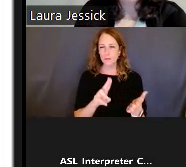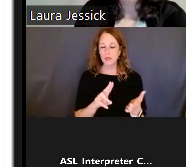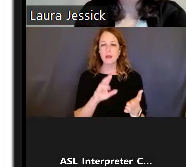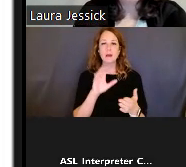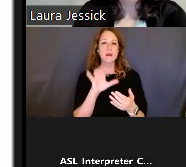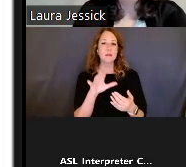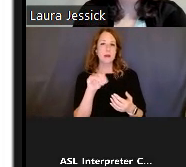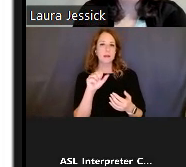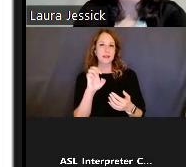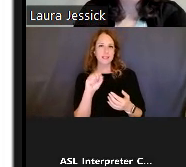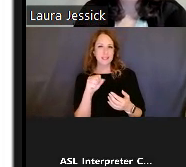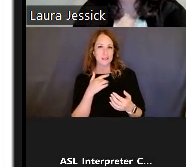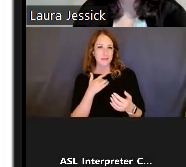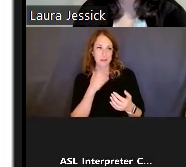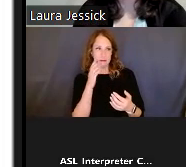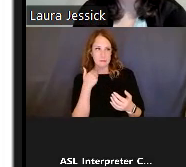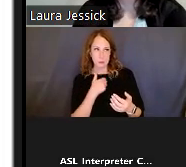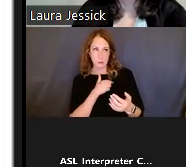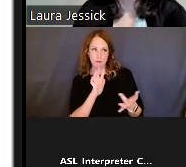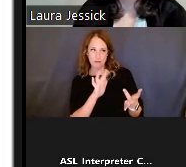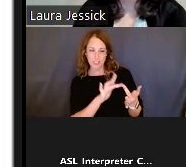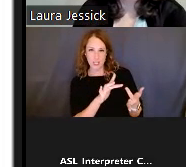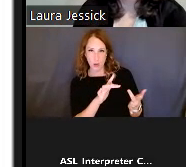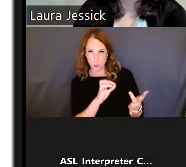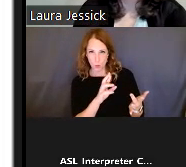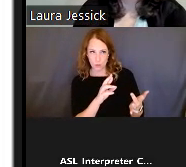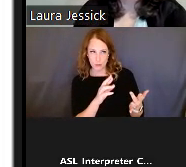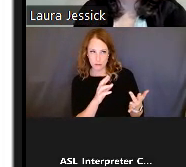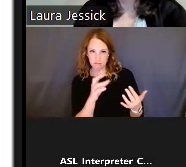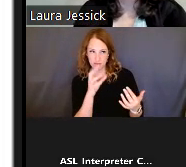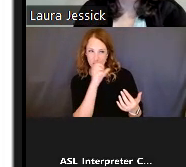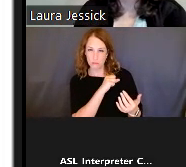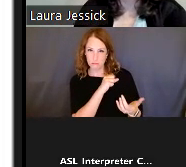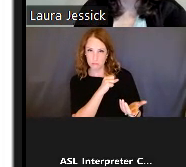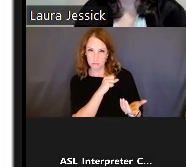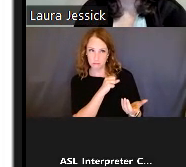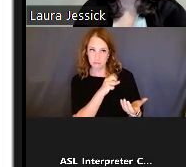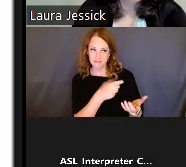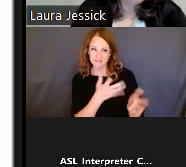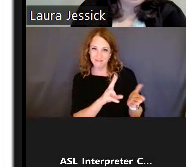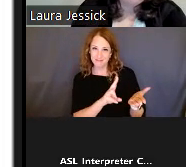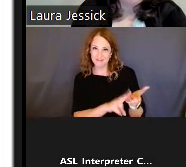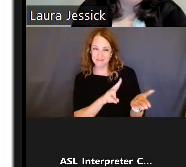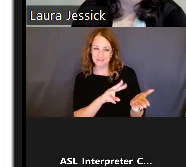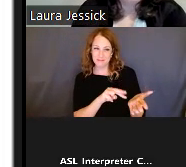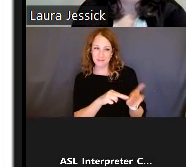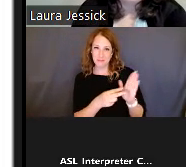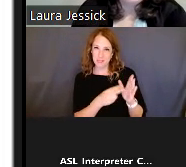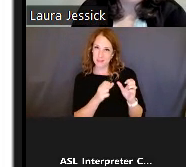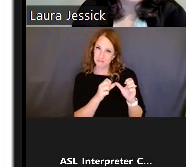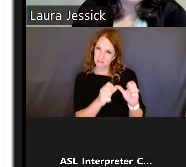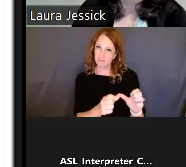really wondered, do we reach out to them at all? Or do we just assume that they sign the waiver, they stand by that